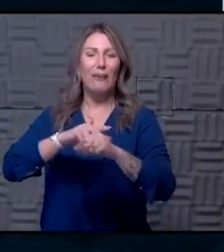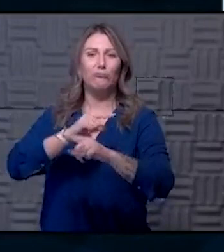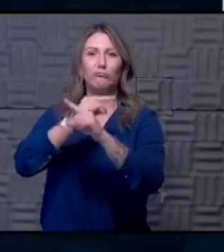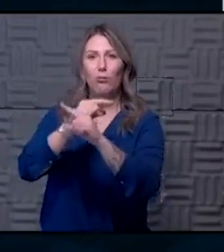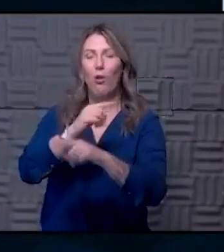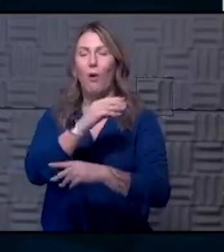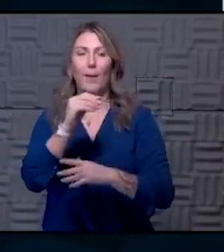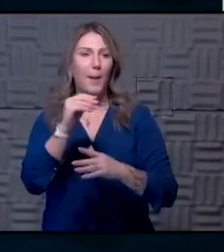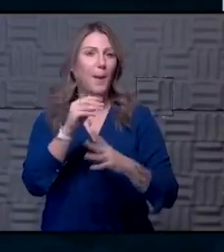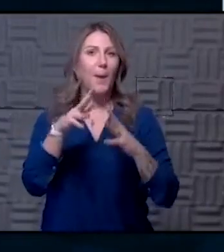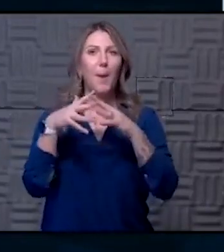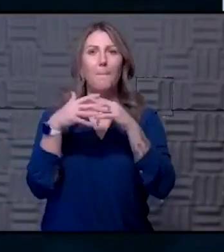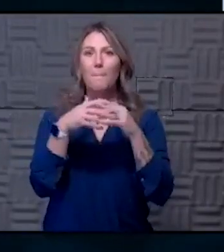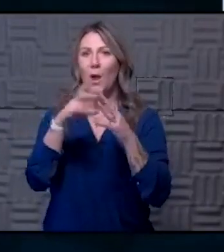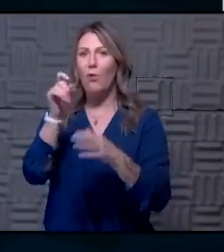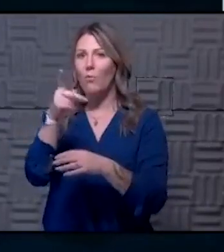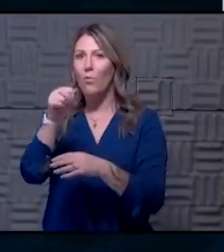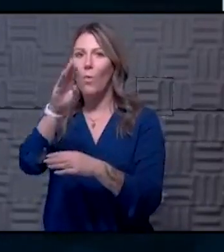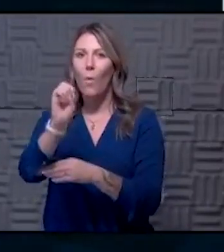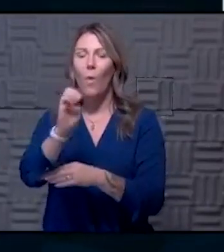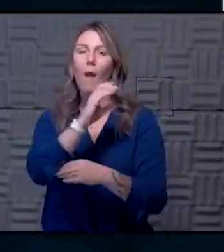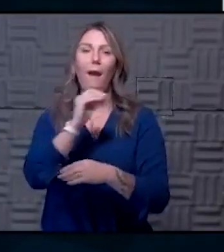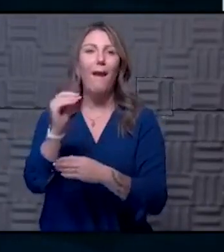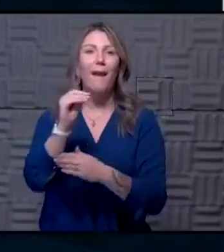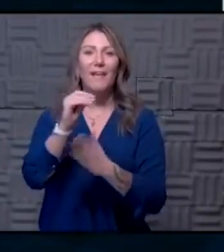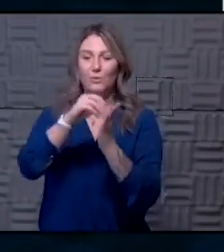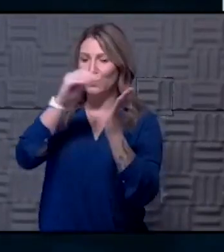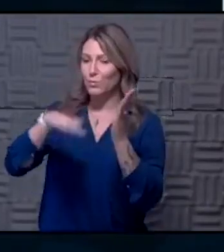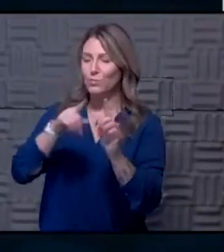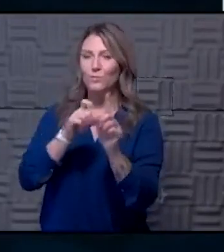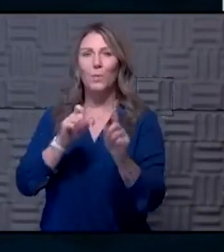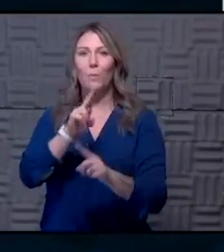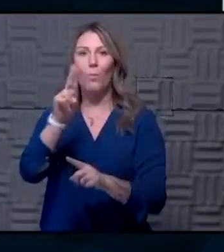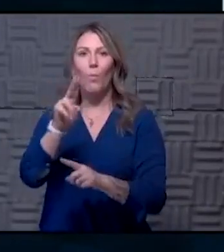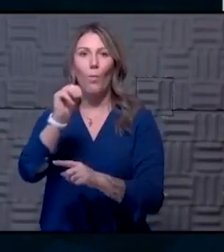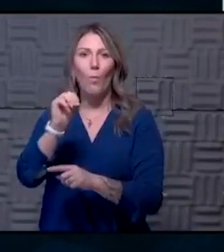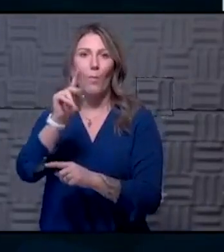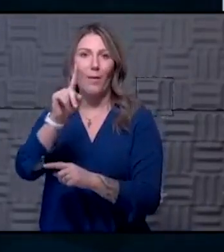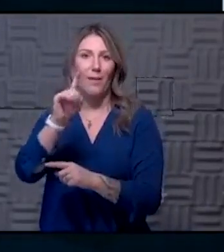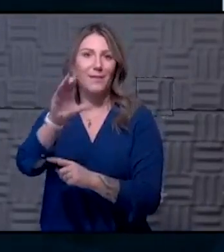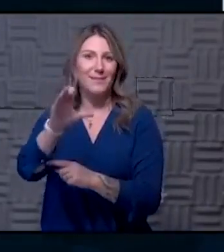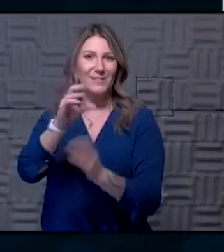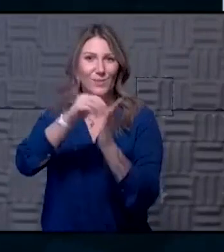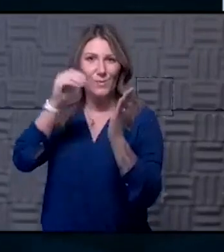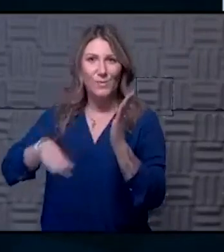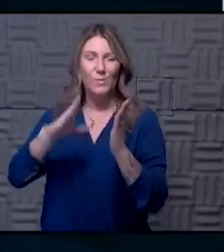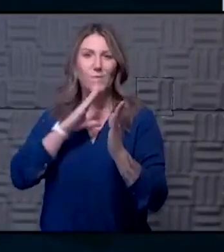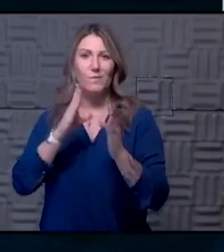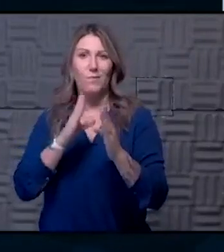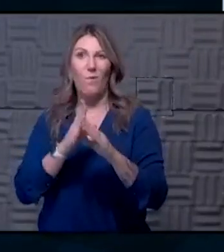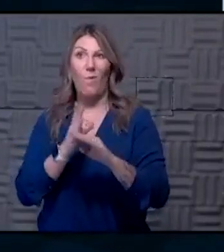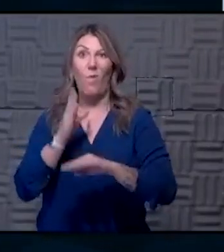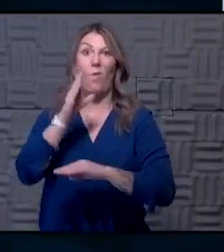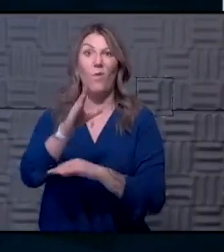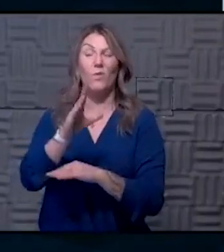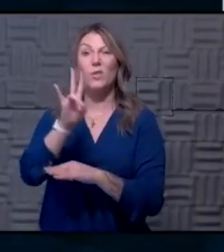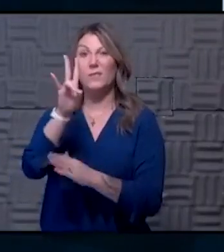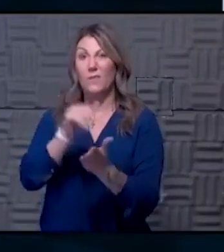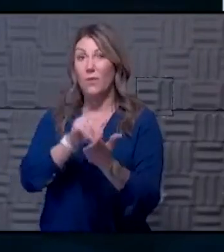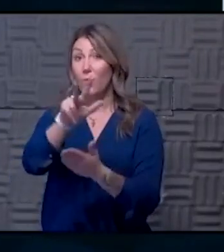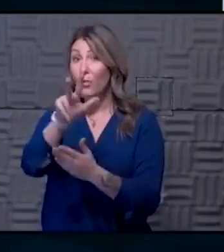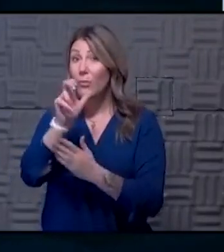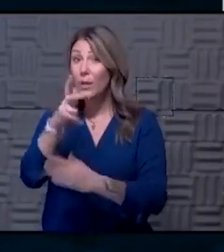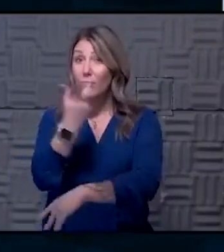and medical students from the UMKC School of Medicine, and administered over 7,300 doses of the J&J vaccine during